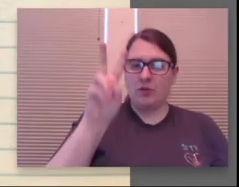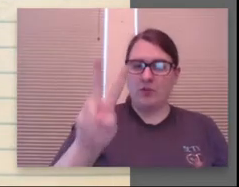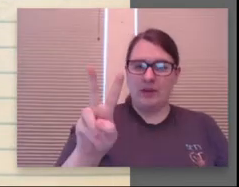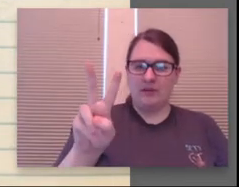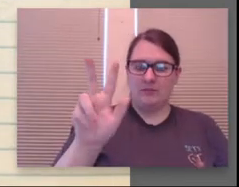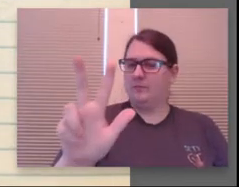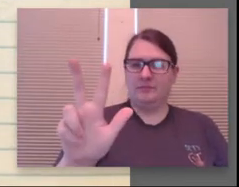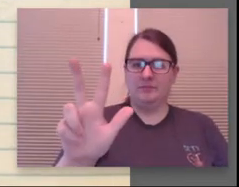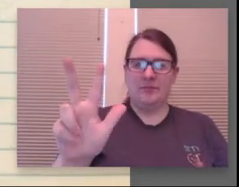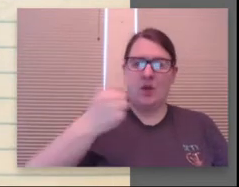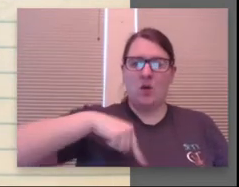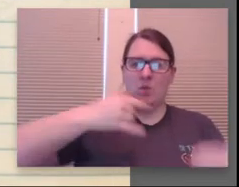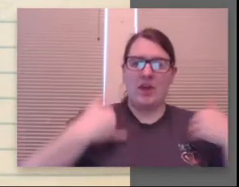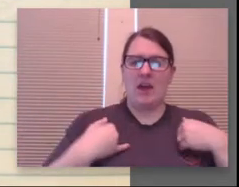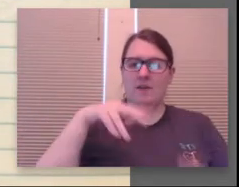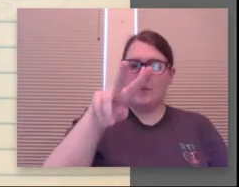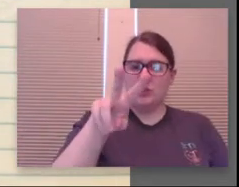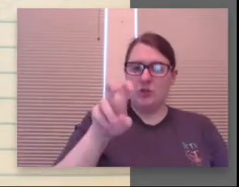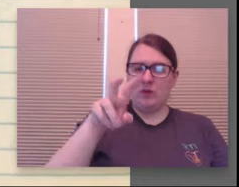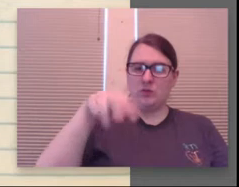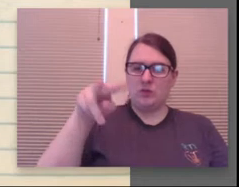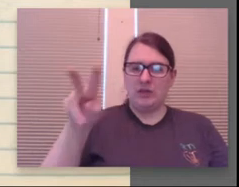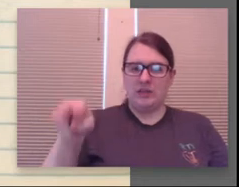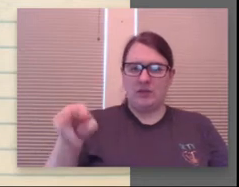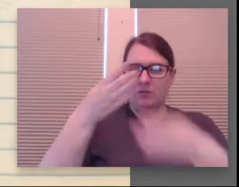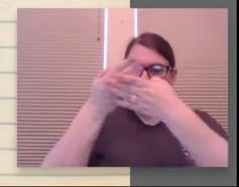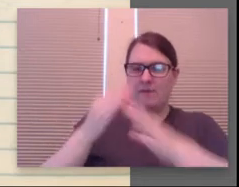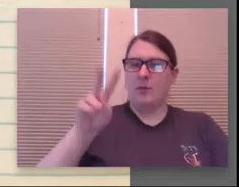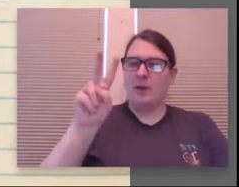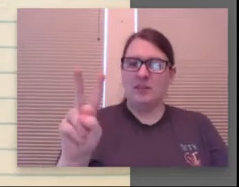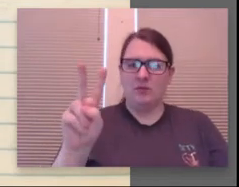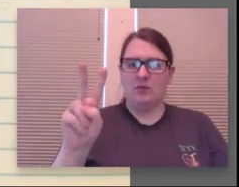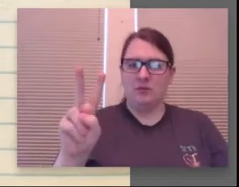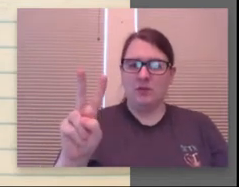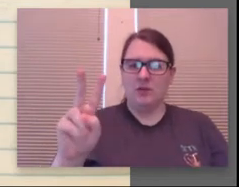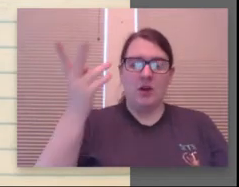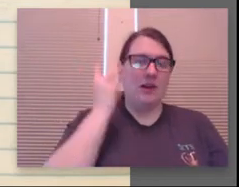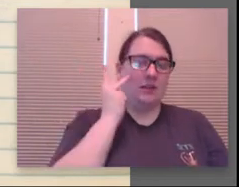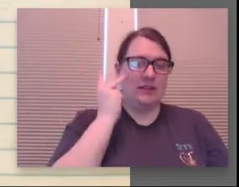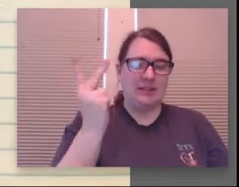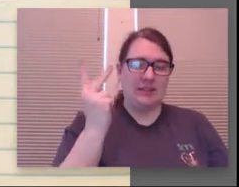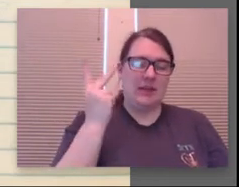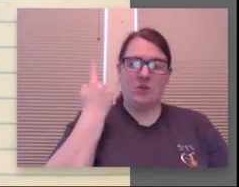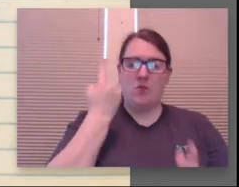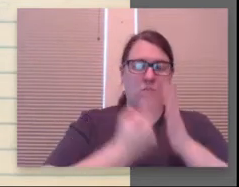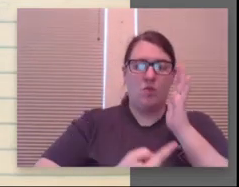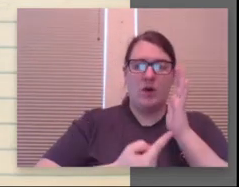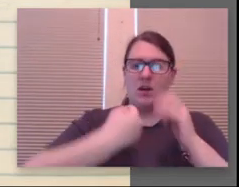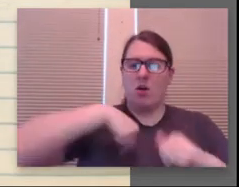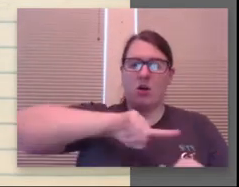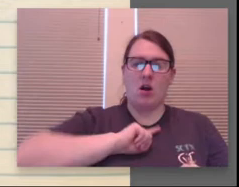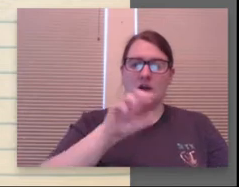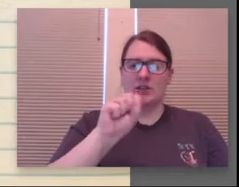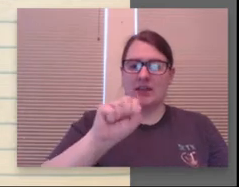Okay, number 3. We have 222 divided by 2. All right, let's see.